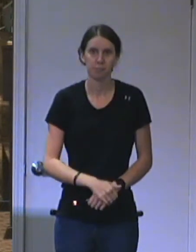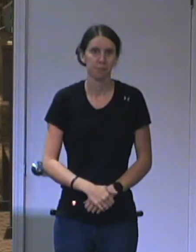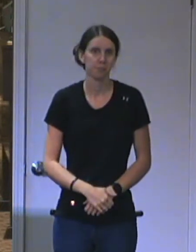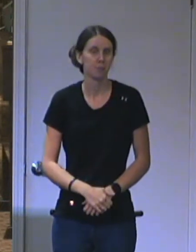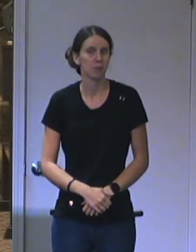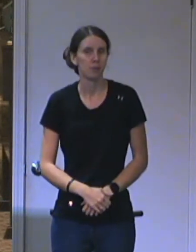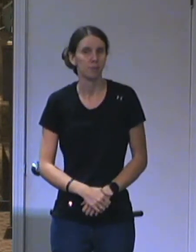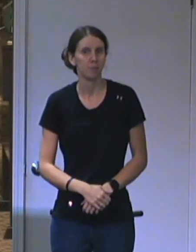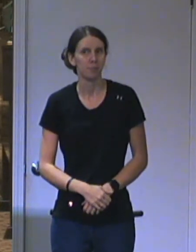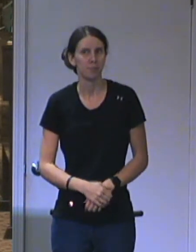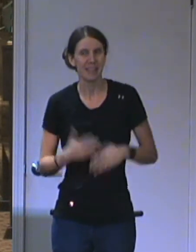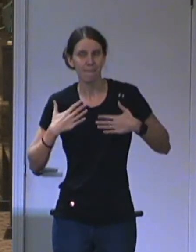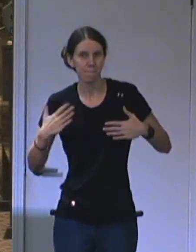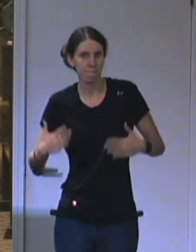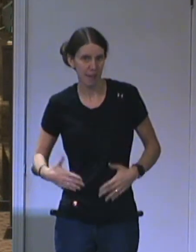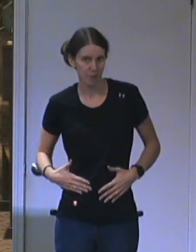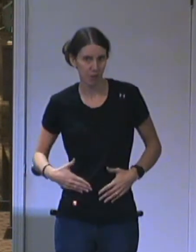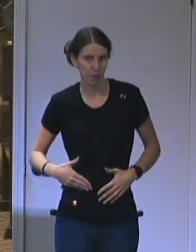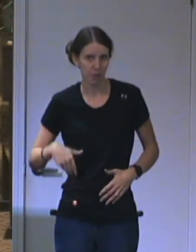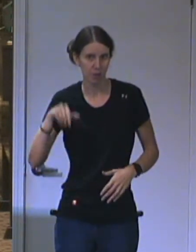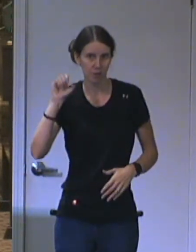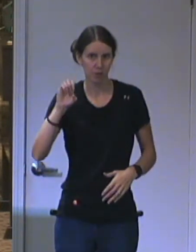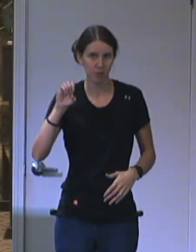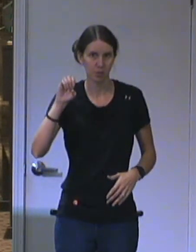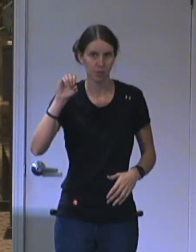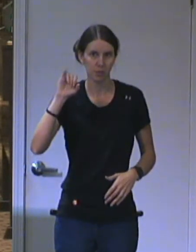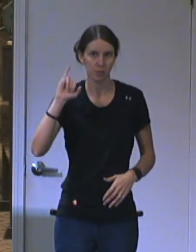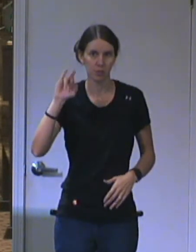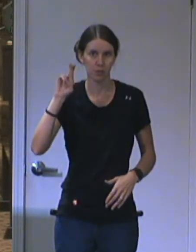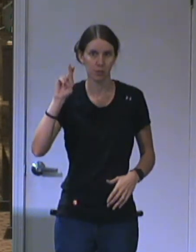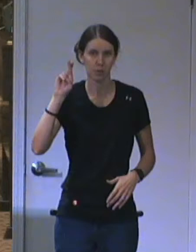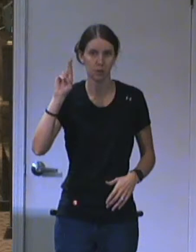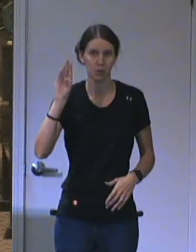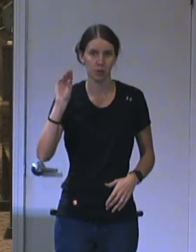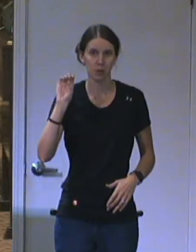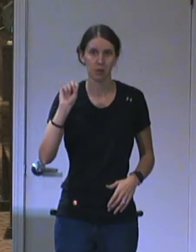This physical circumcision no longer has any spiritual significance.